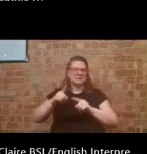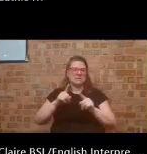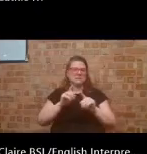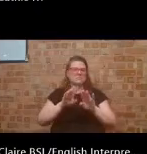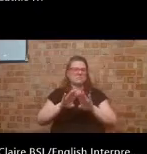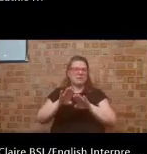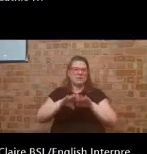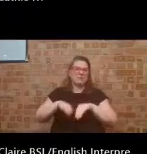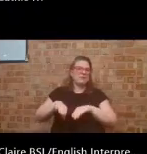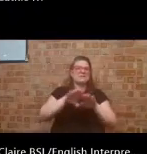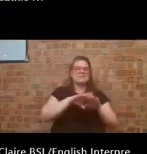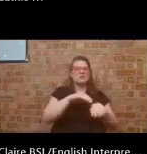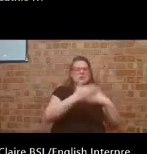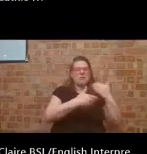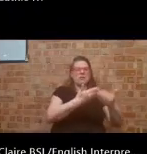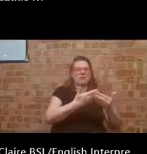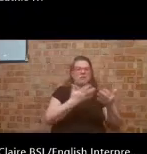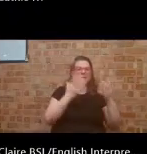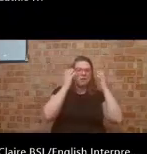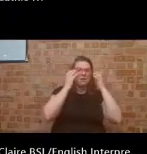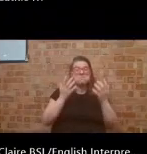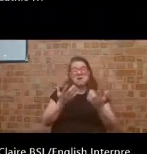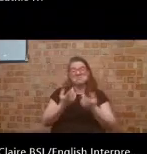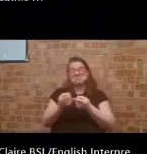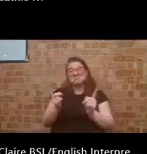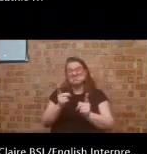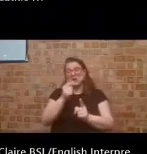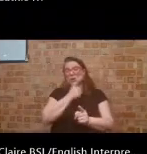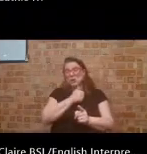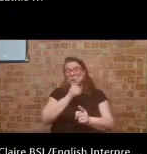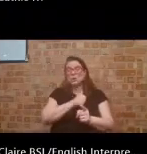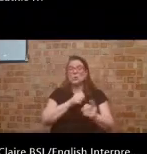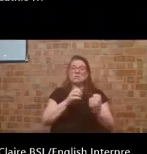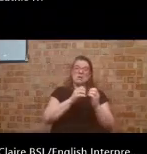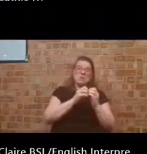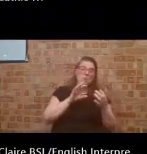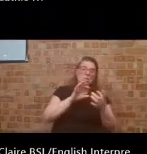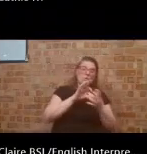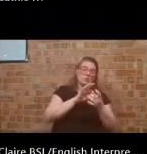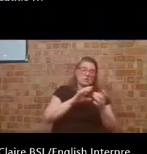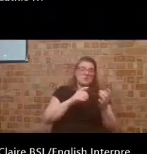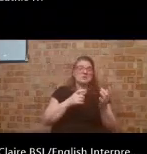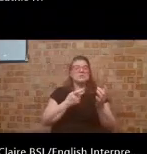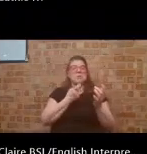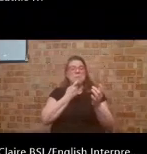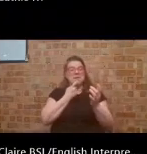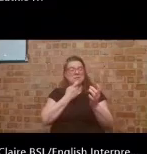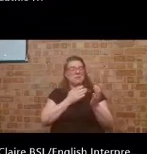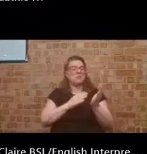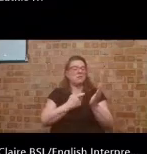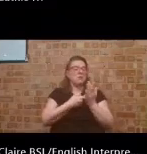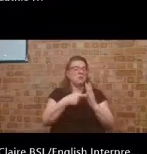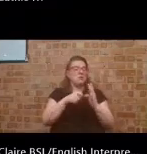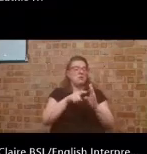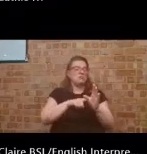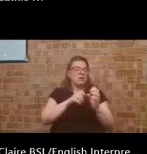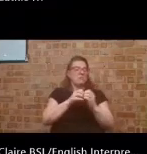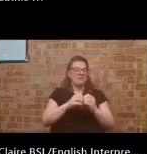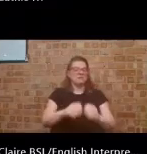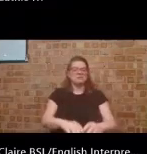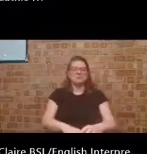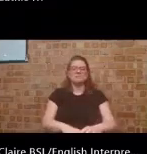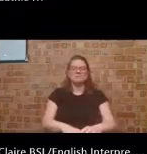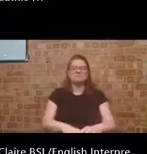headphone. But yeah, something like a pair of headphones or bone conductors or Meta Ray-Bans or something like that would be what to do there.